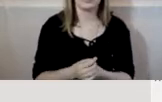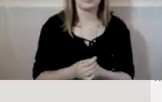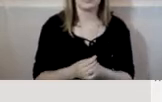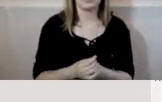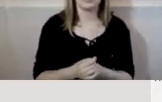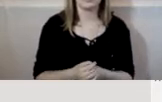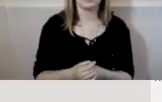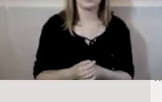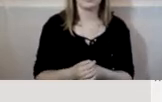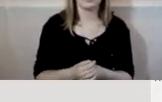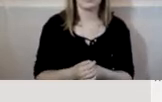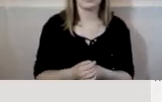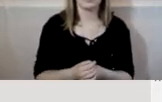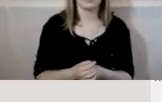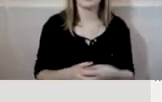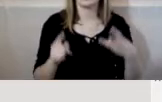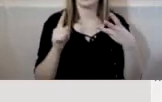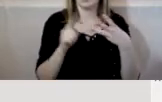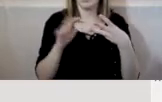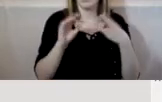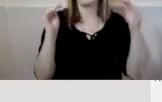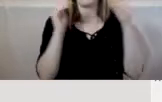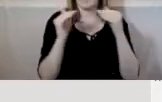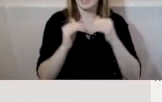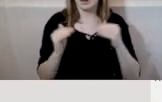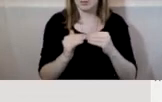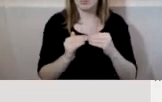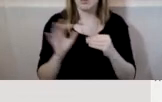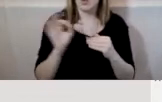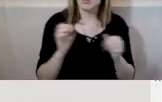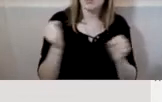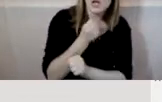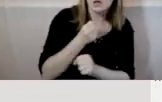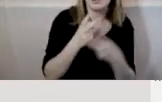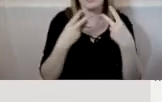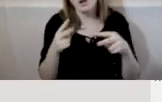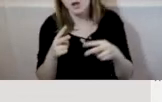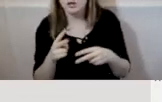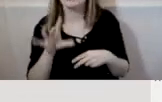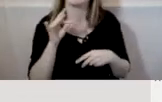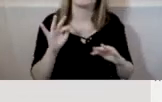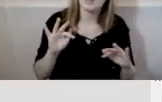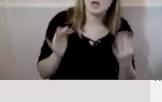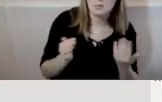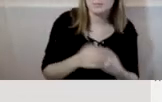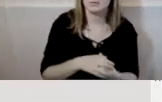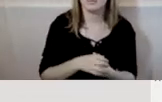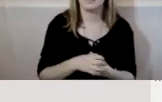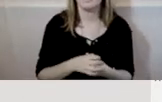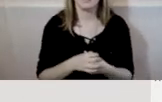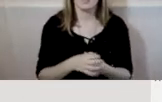in these levels, what level to choose to learn